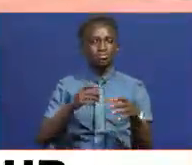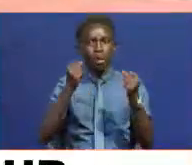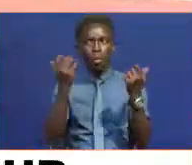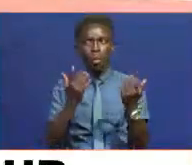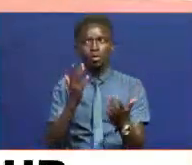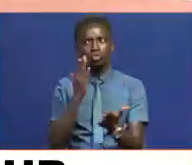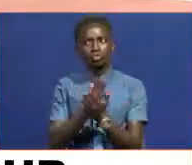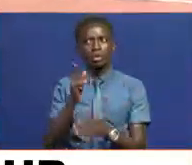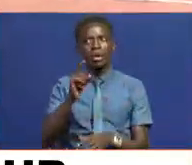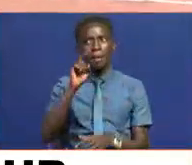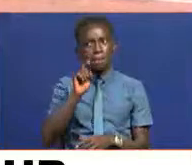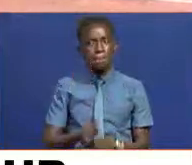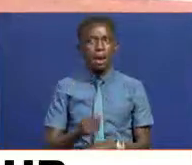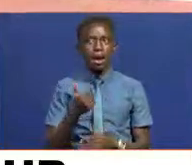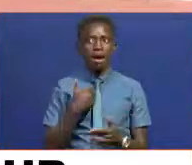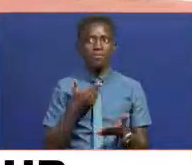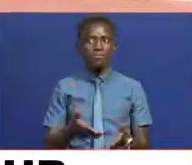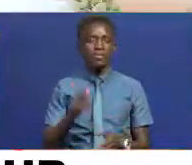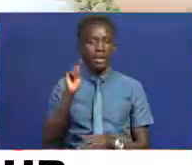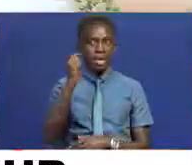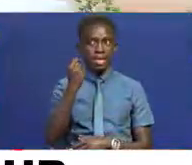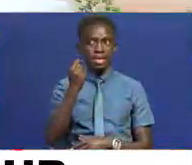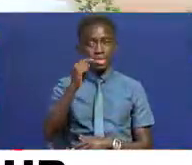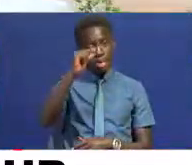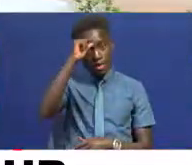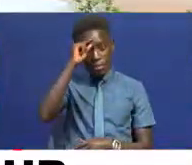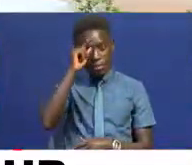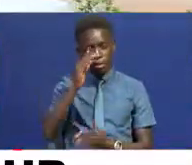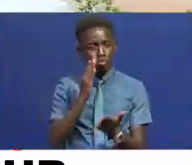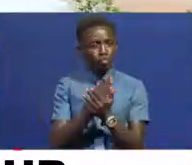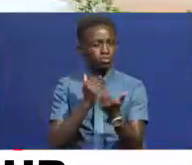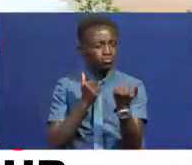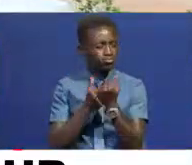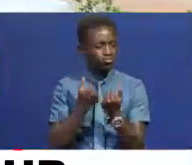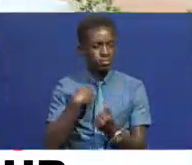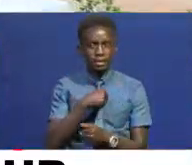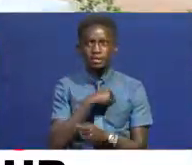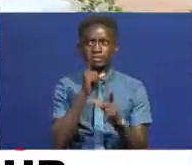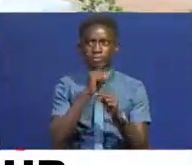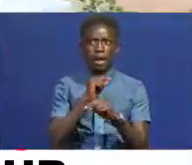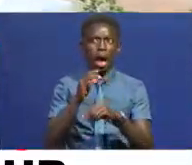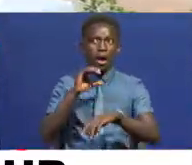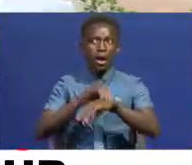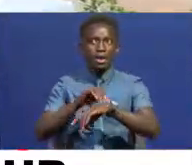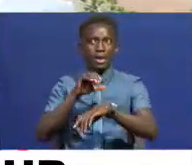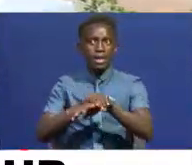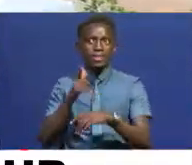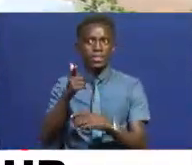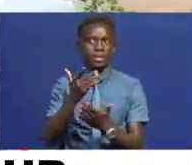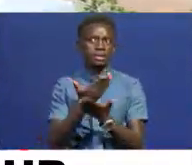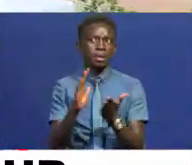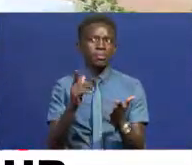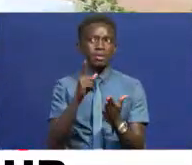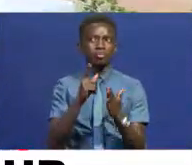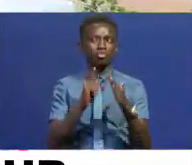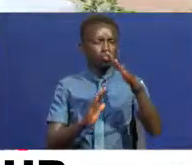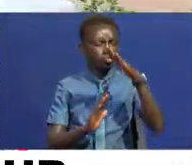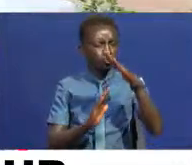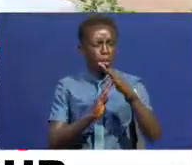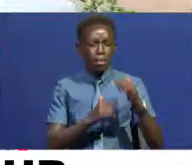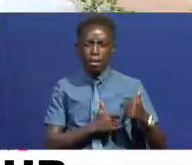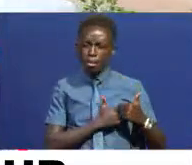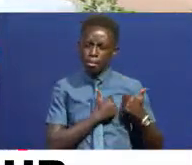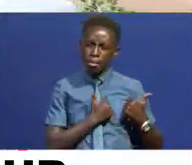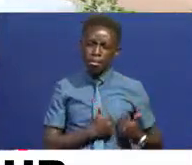that we have it here in Kenya. The government has really supported us in acquiring some of this top-of-the-heart timing equipment and also